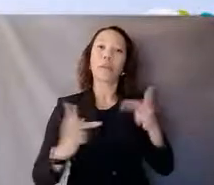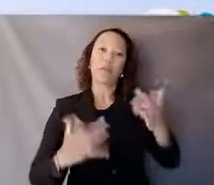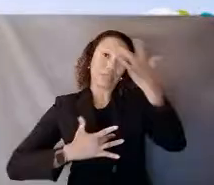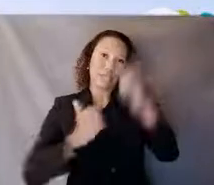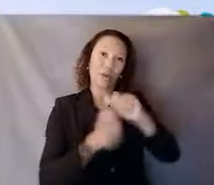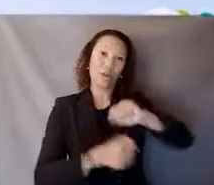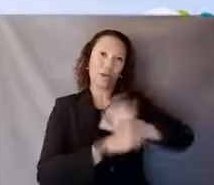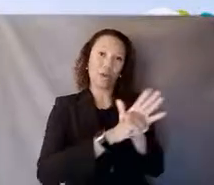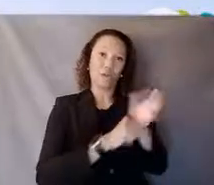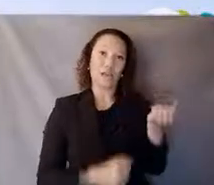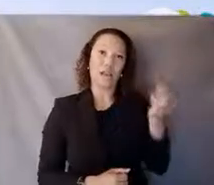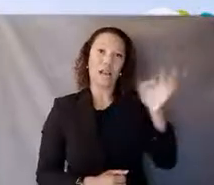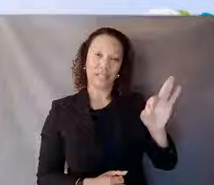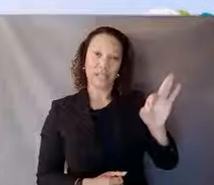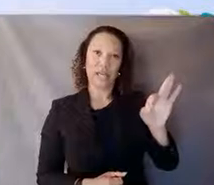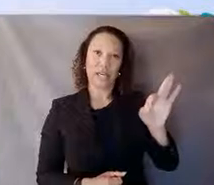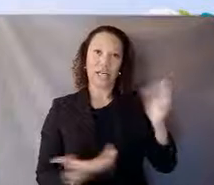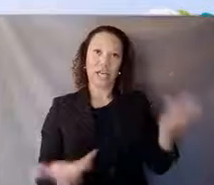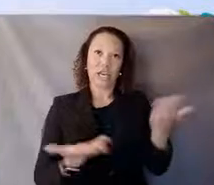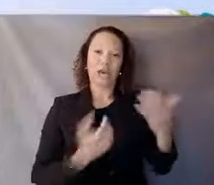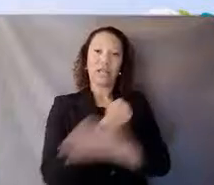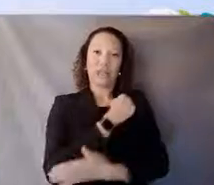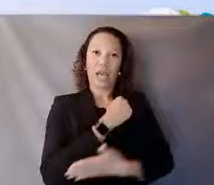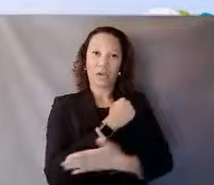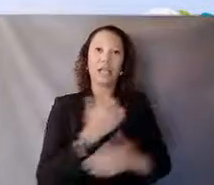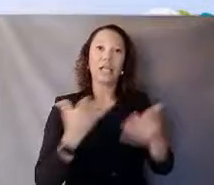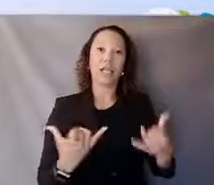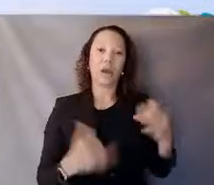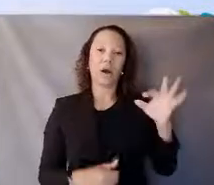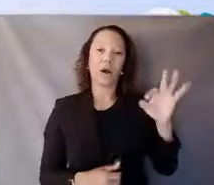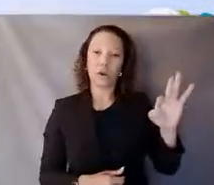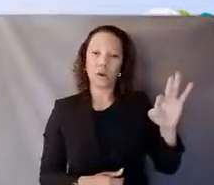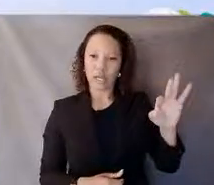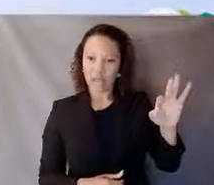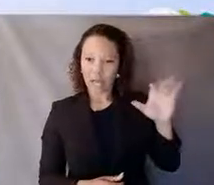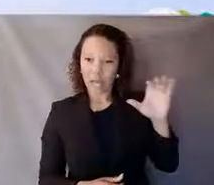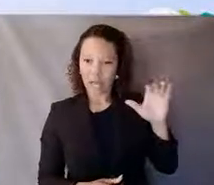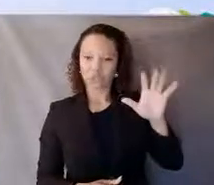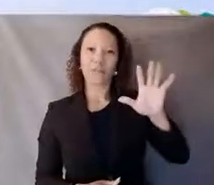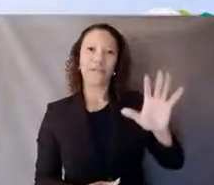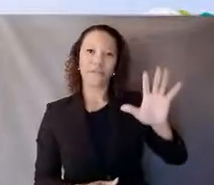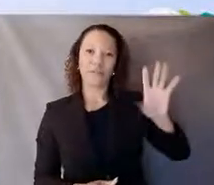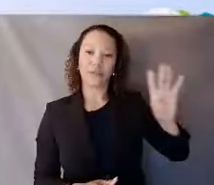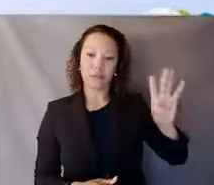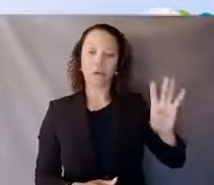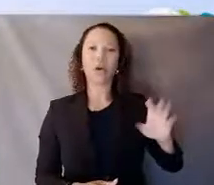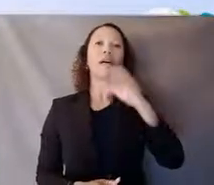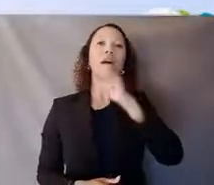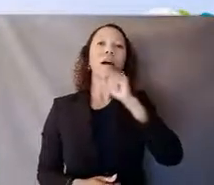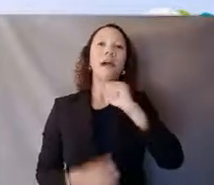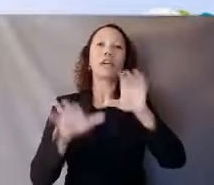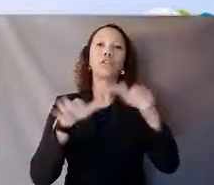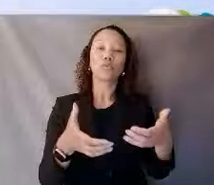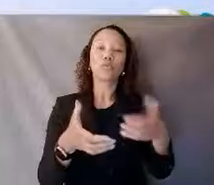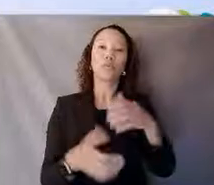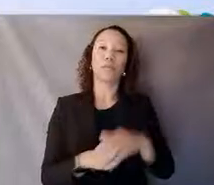cases of COVID-19 in the county is now at 900. Right, and by age group, the confirmed